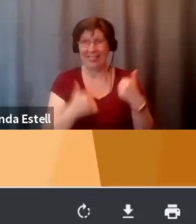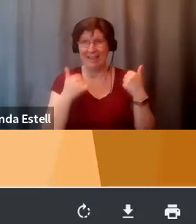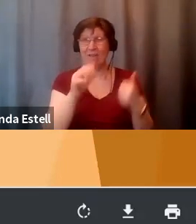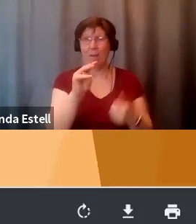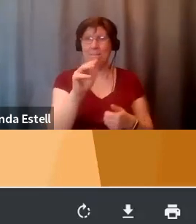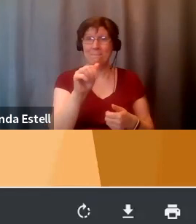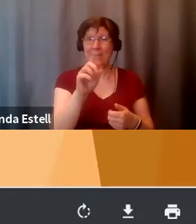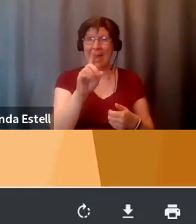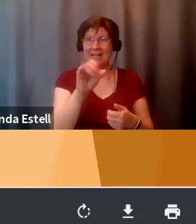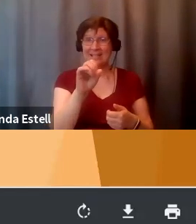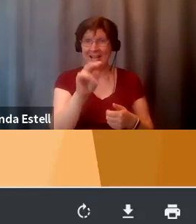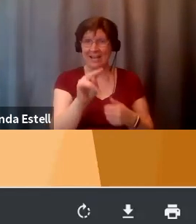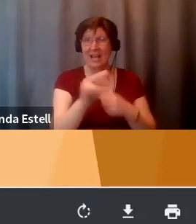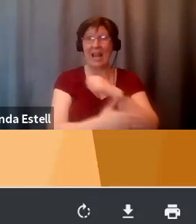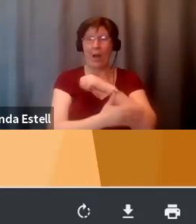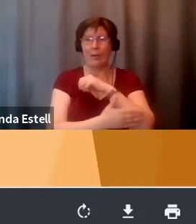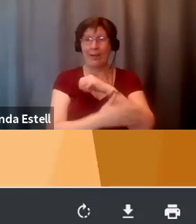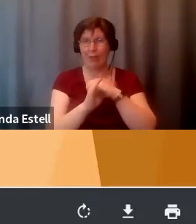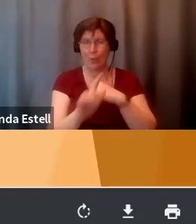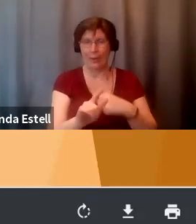Illinois. And